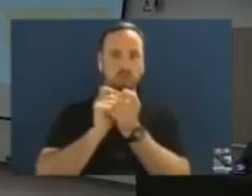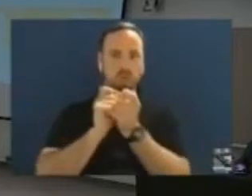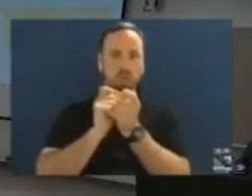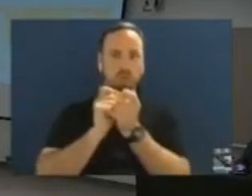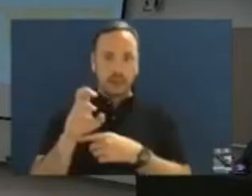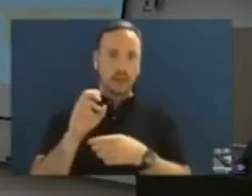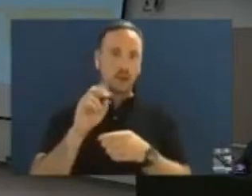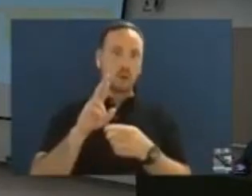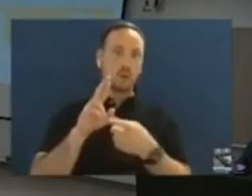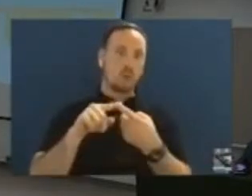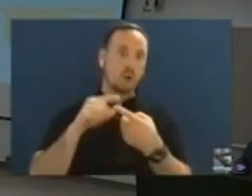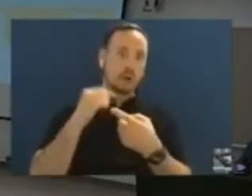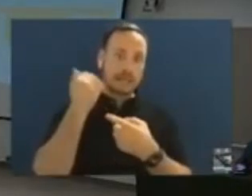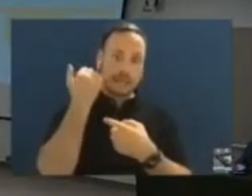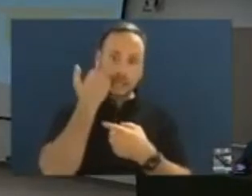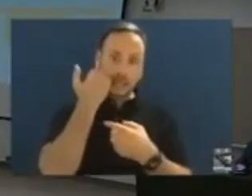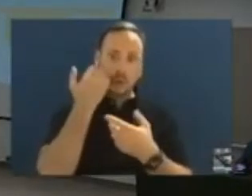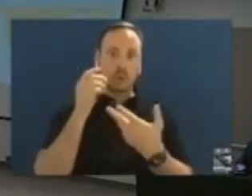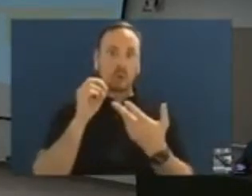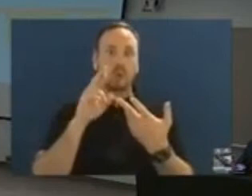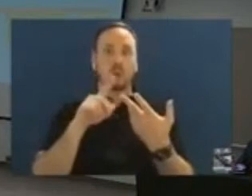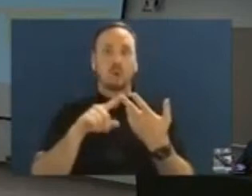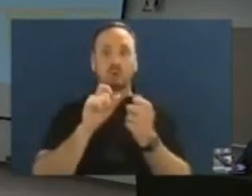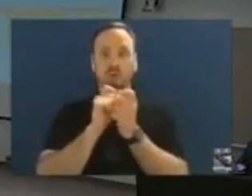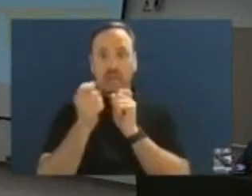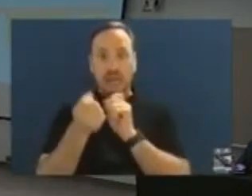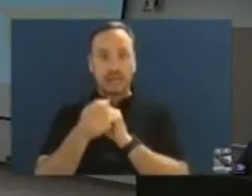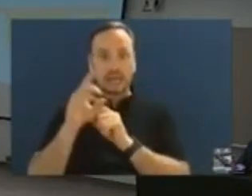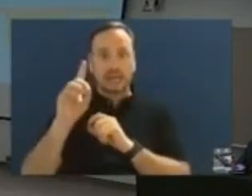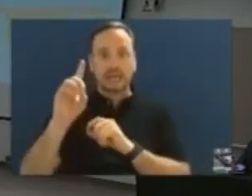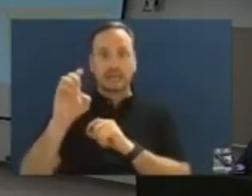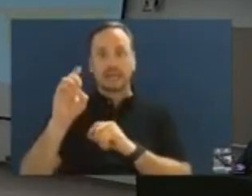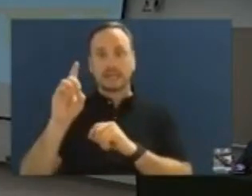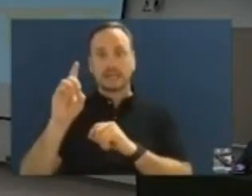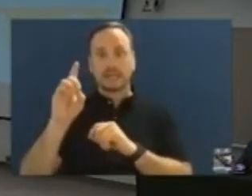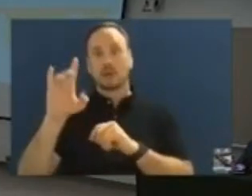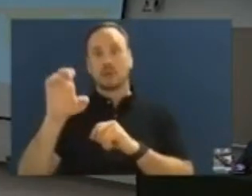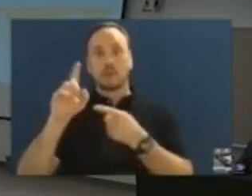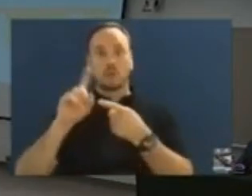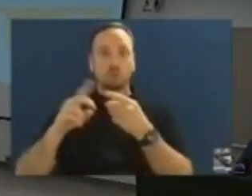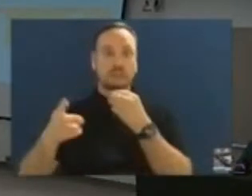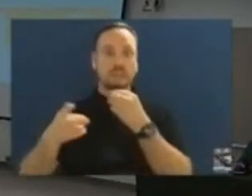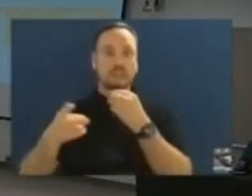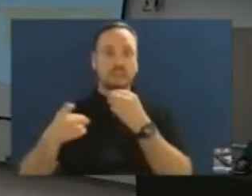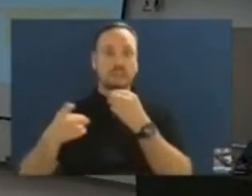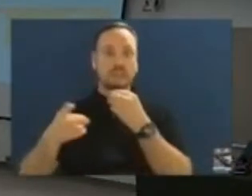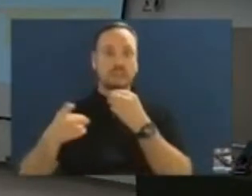or do a higher deductible or whatnot to save money.